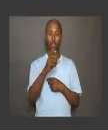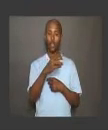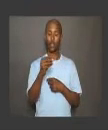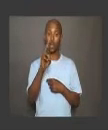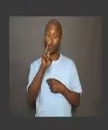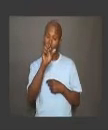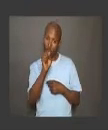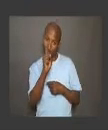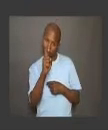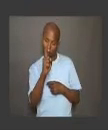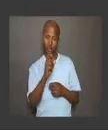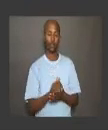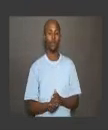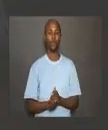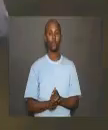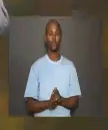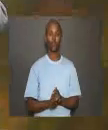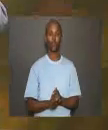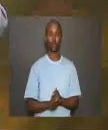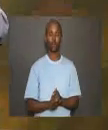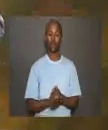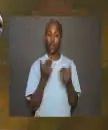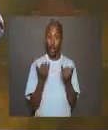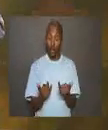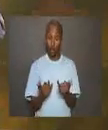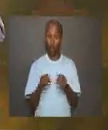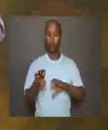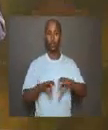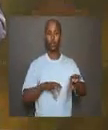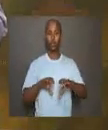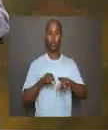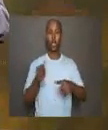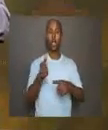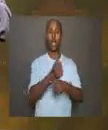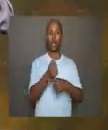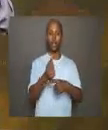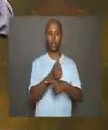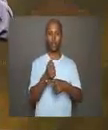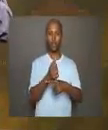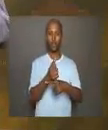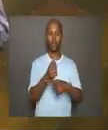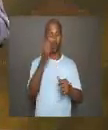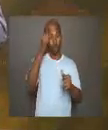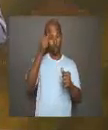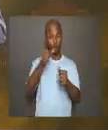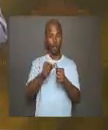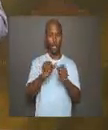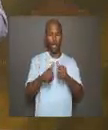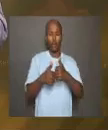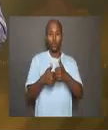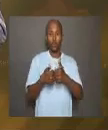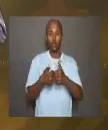and R of x. Now we will do an activity to help us remember how